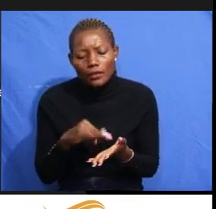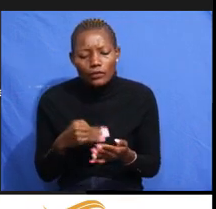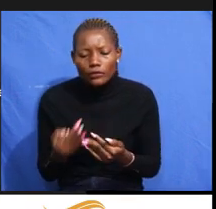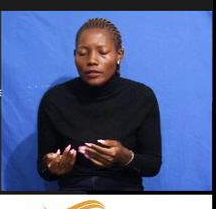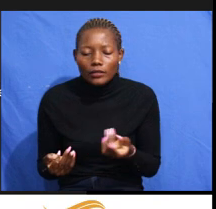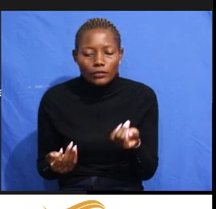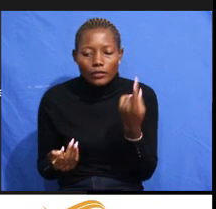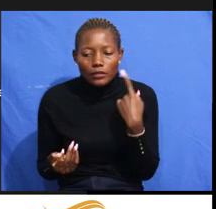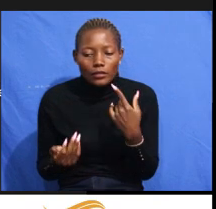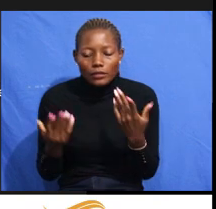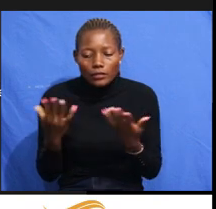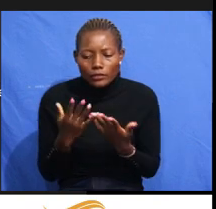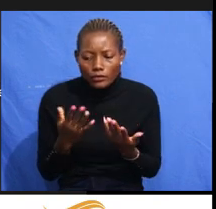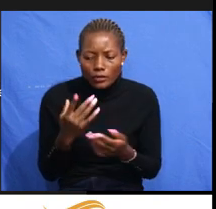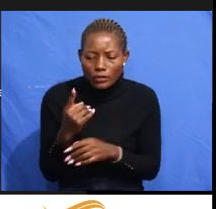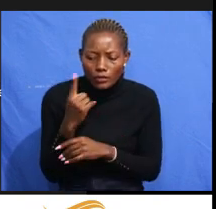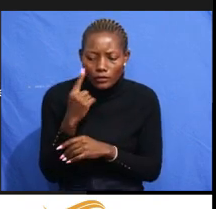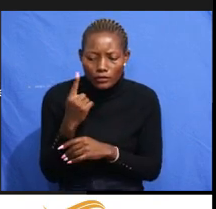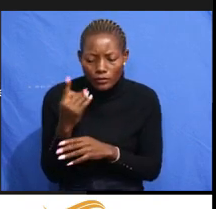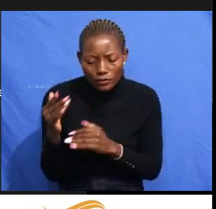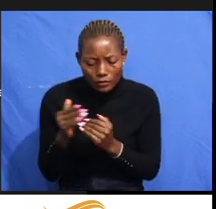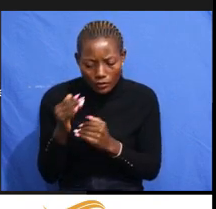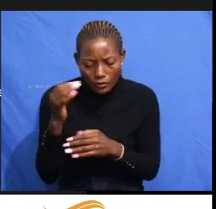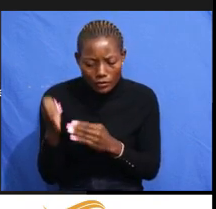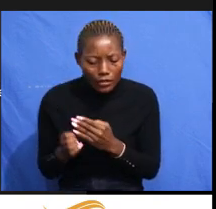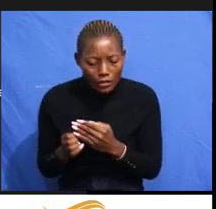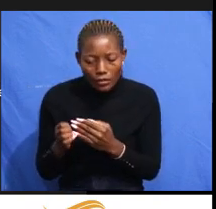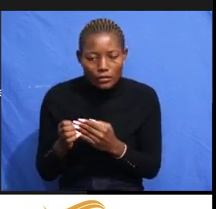find it's almost end of the season. People are going into